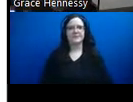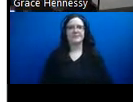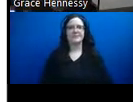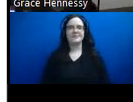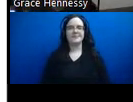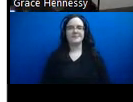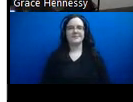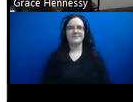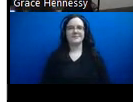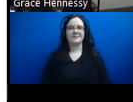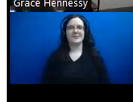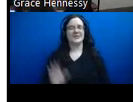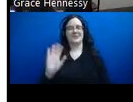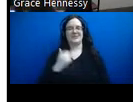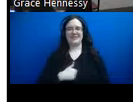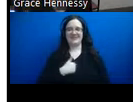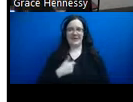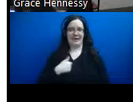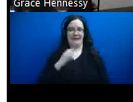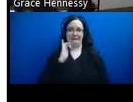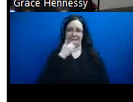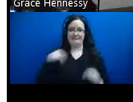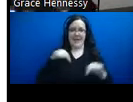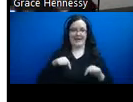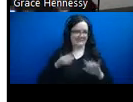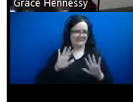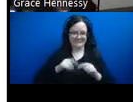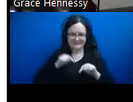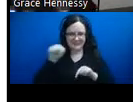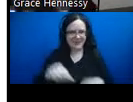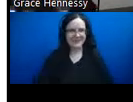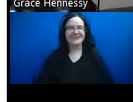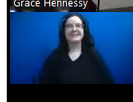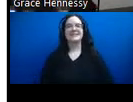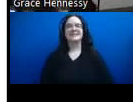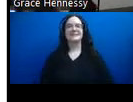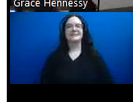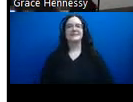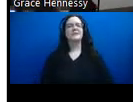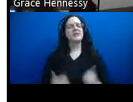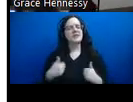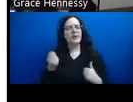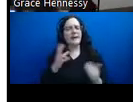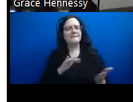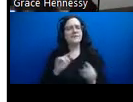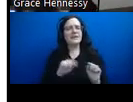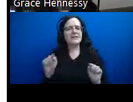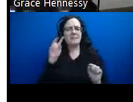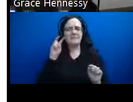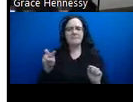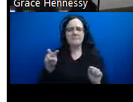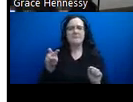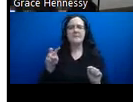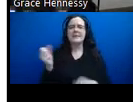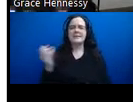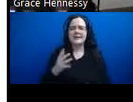Oops, I went backwards. Okay. So there are fewer studies that examine gambling severity, problem gambling, and